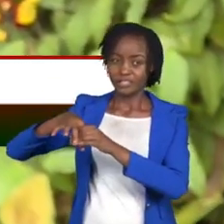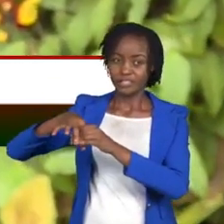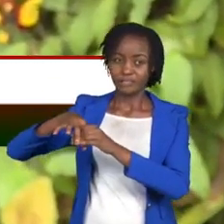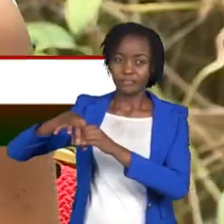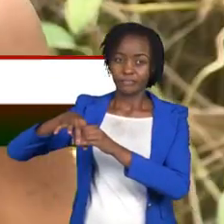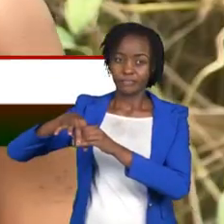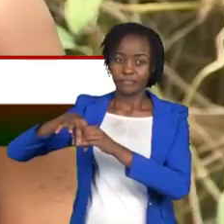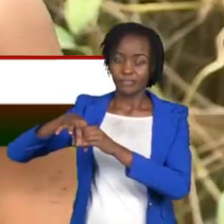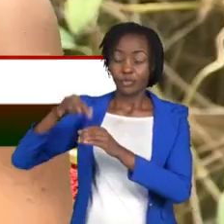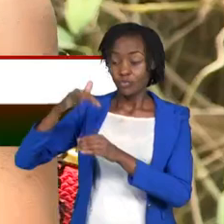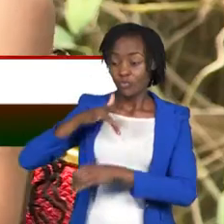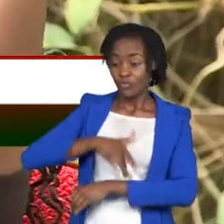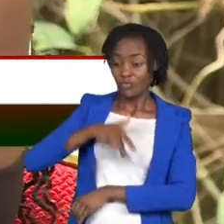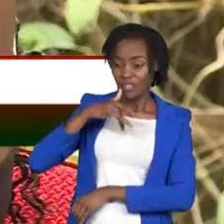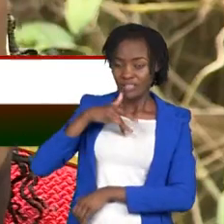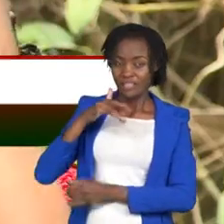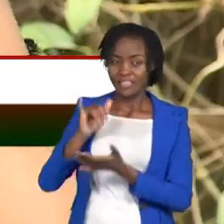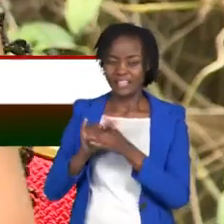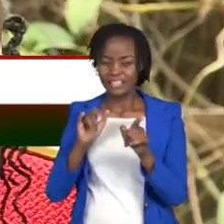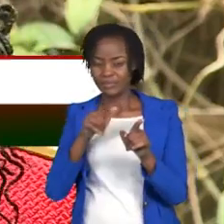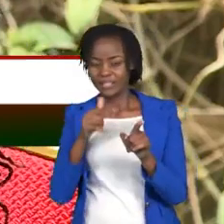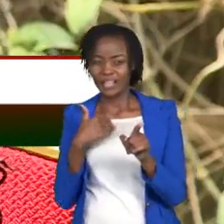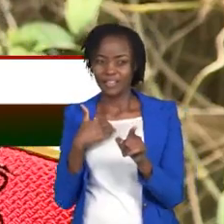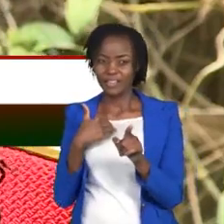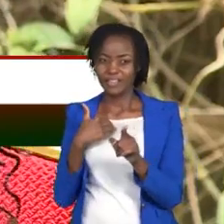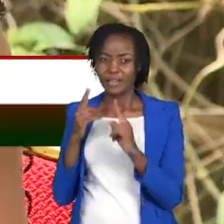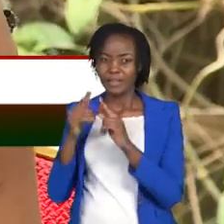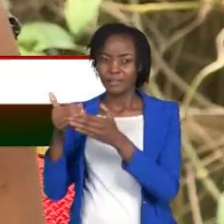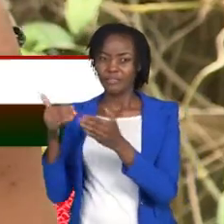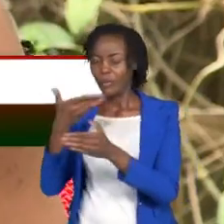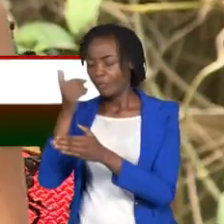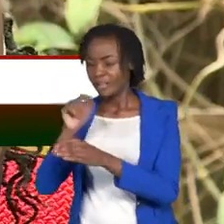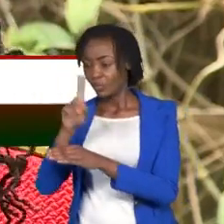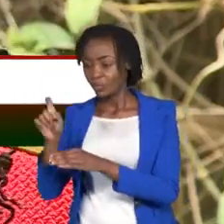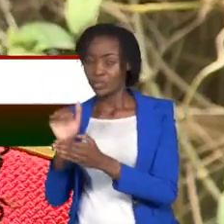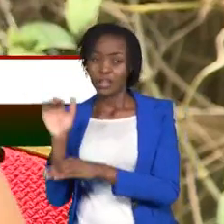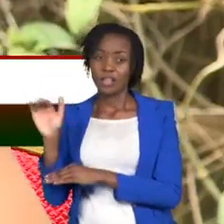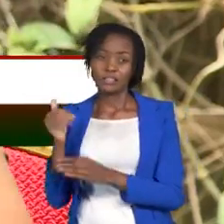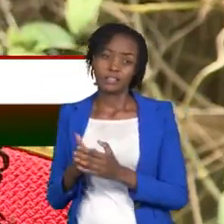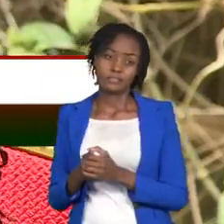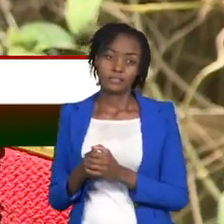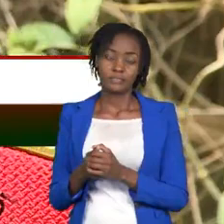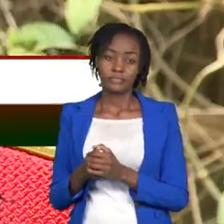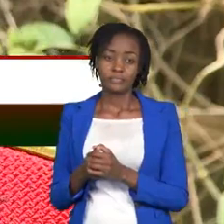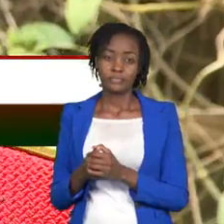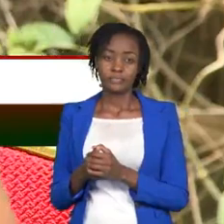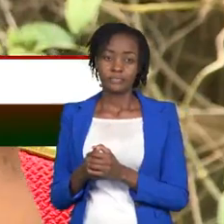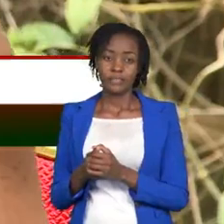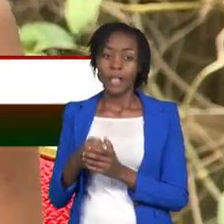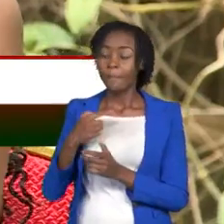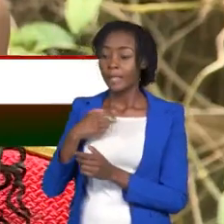the corner is when we feel they did wrong, and we could have asked questions from the very beginning. And aside from just making